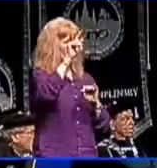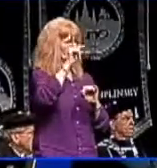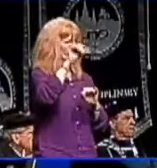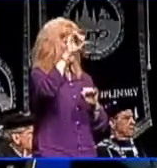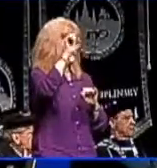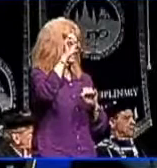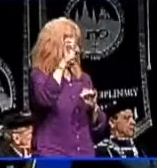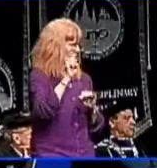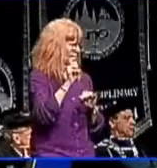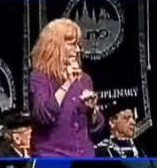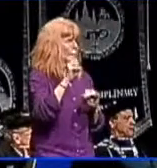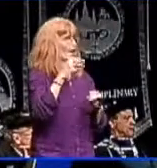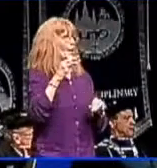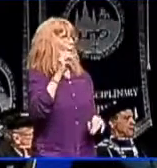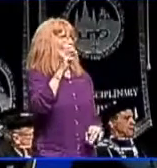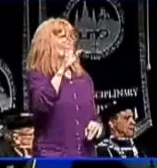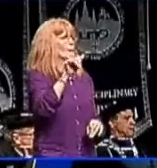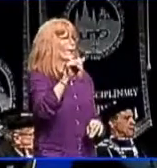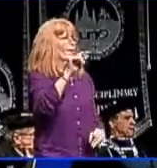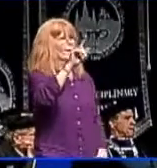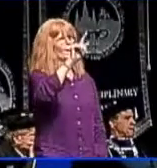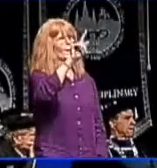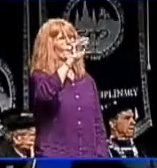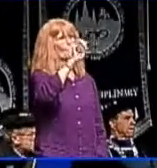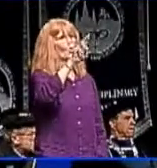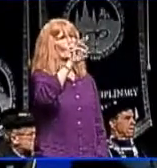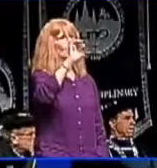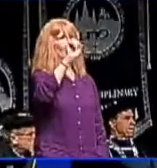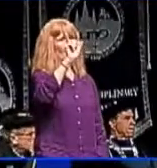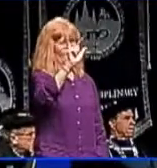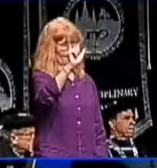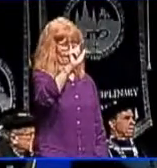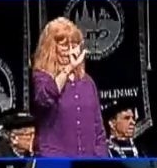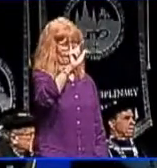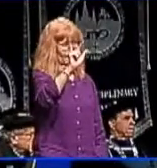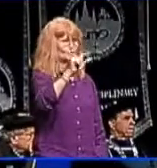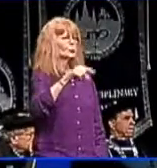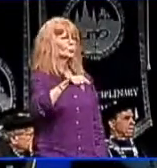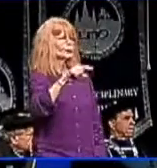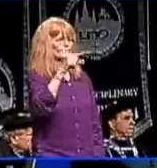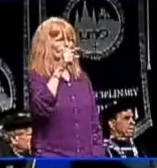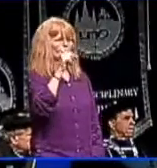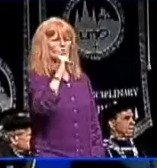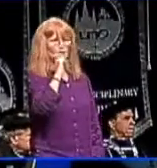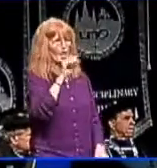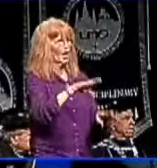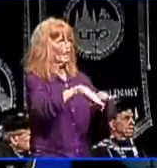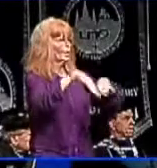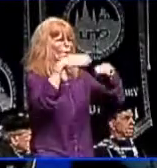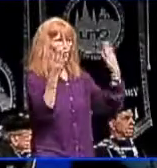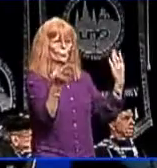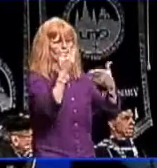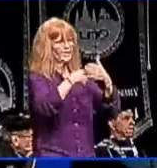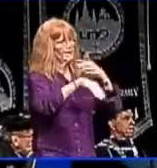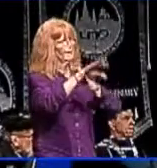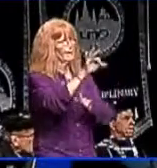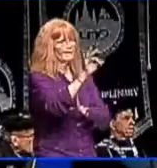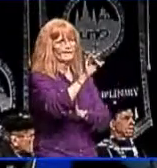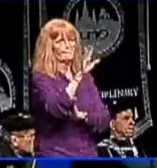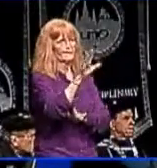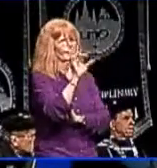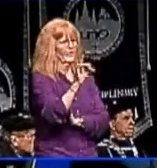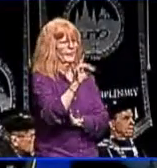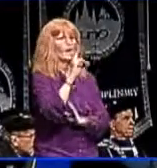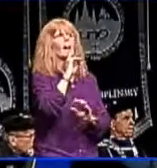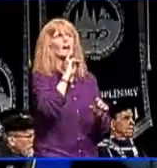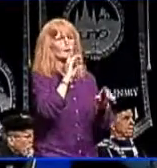Orleans, Ernest Dutch Moriel, UNO would not have opened in 1958, I assure